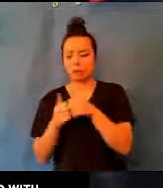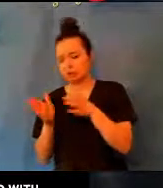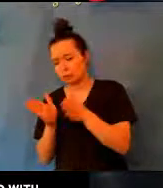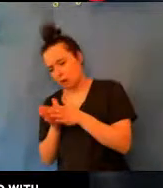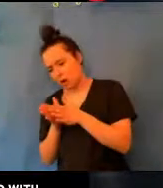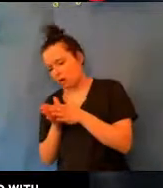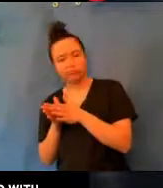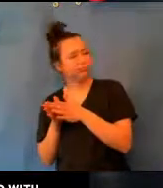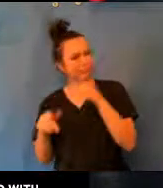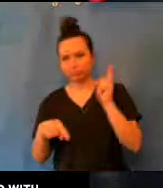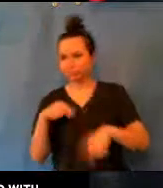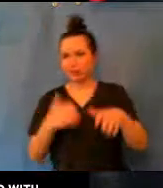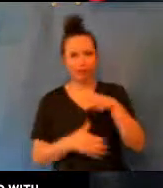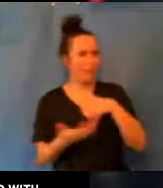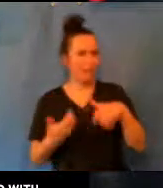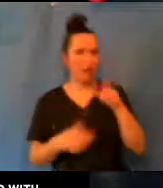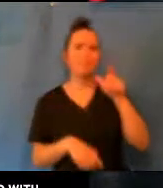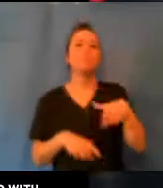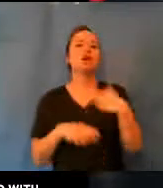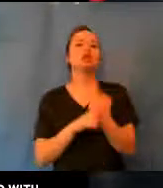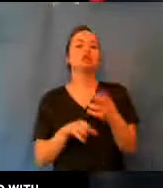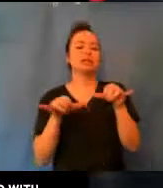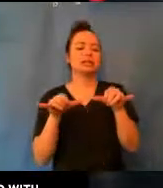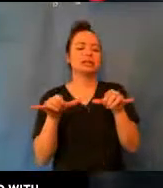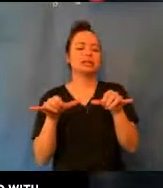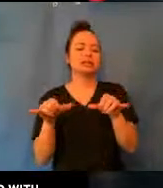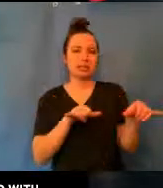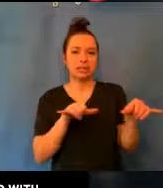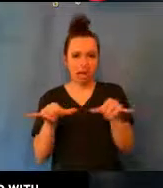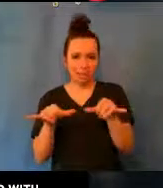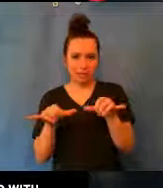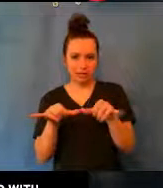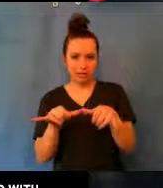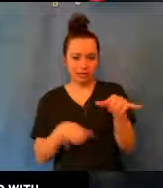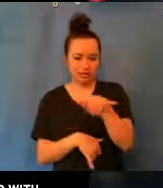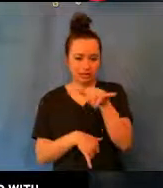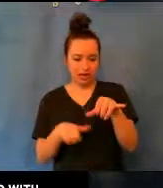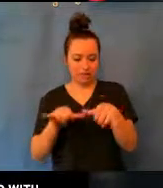Remember, they always have to be the same size. Let's see if that works a little better.